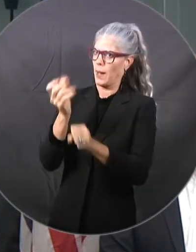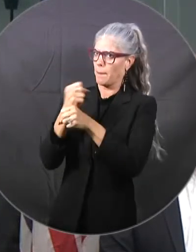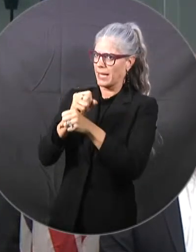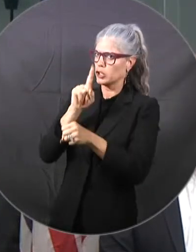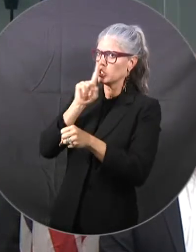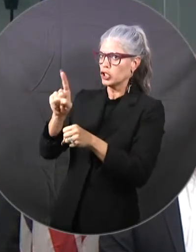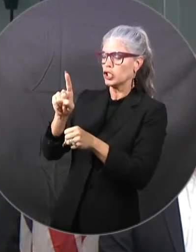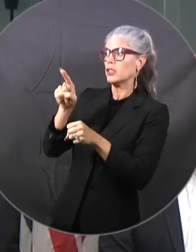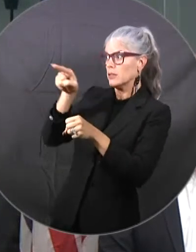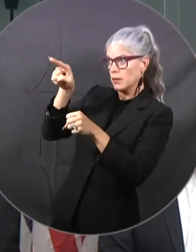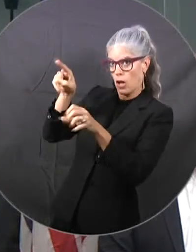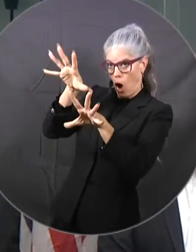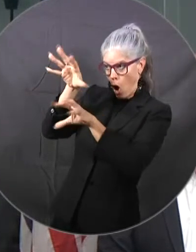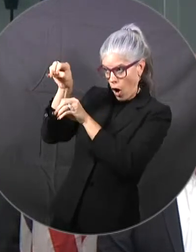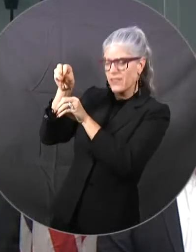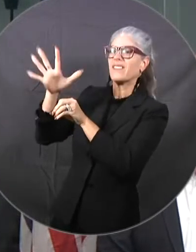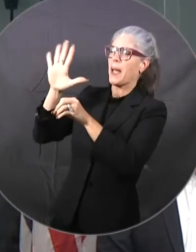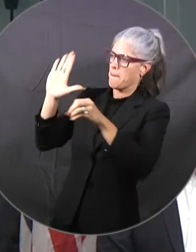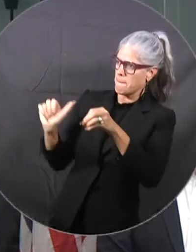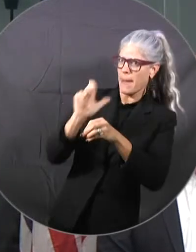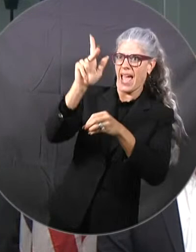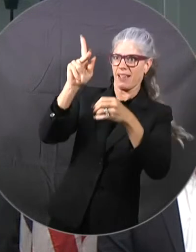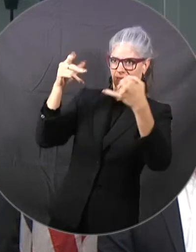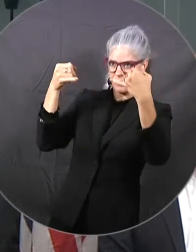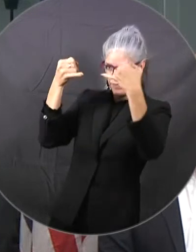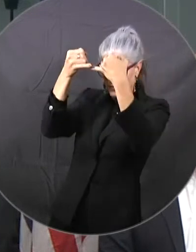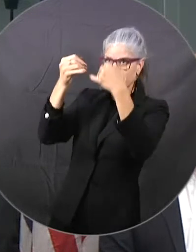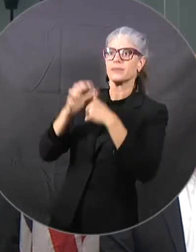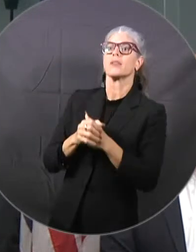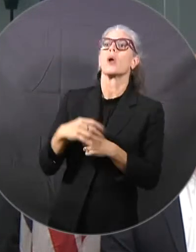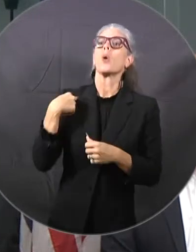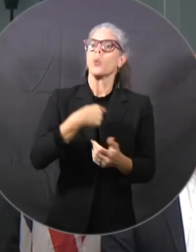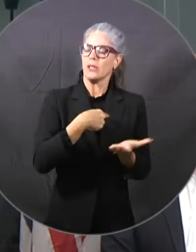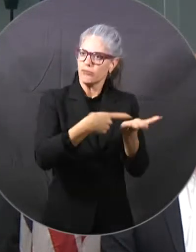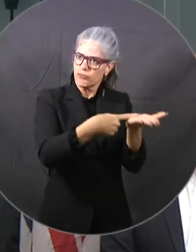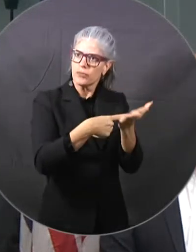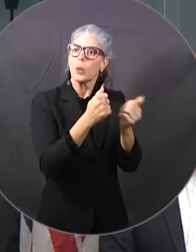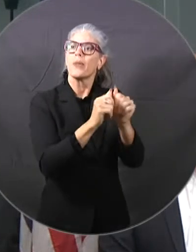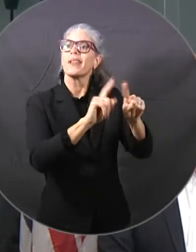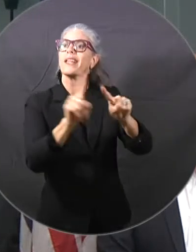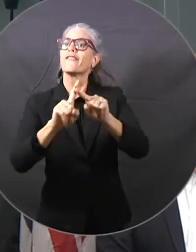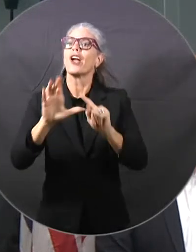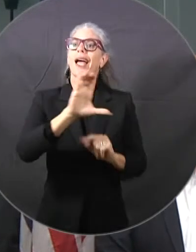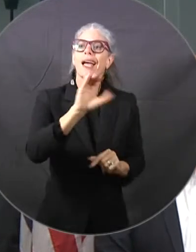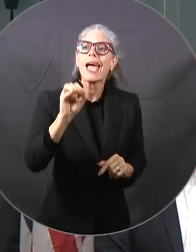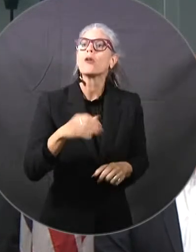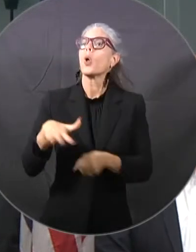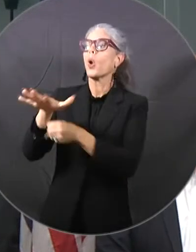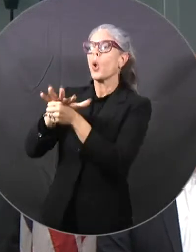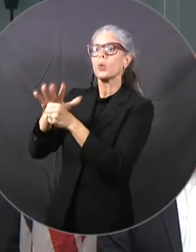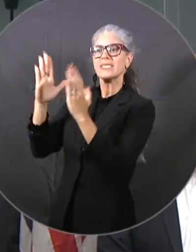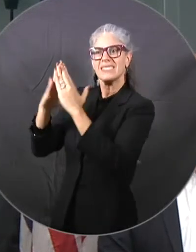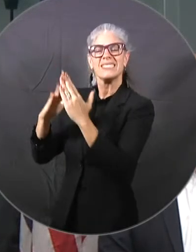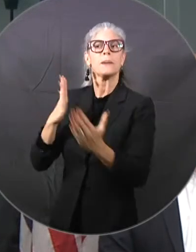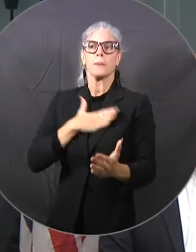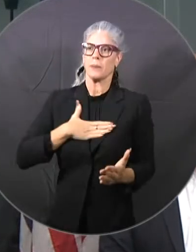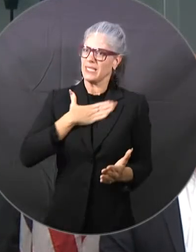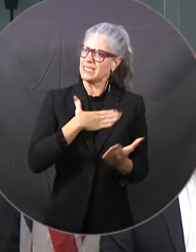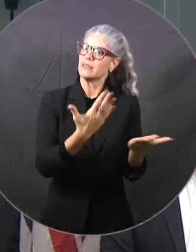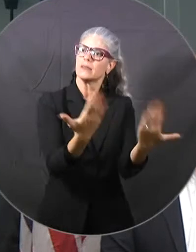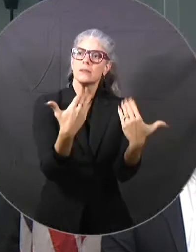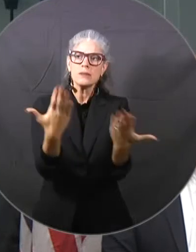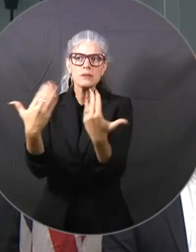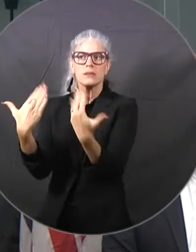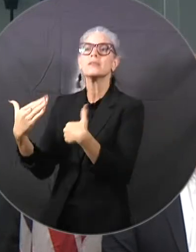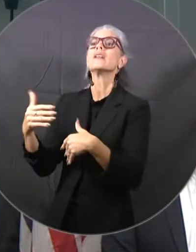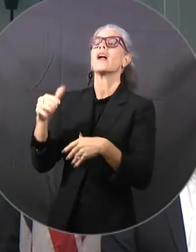municipalities and advised them to be able to be willing to accept the mutual aid from other utility companies and their linemen so that all of our residents can